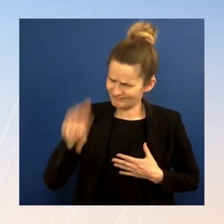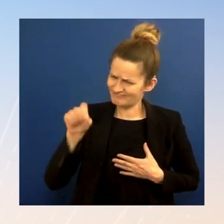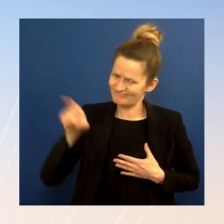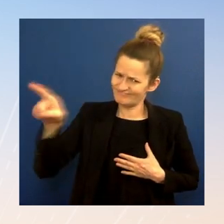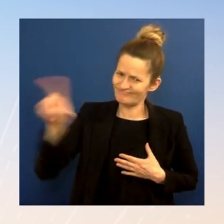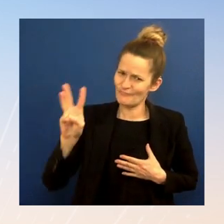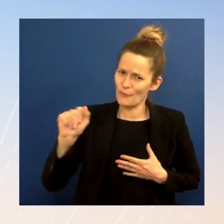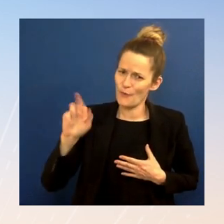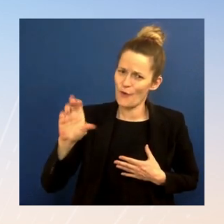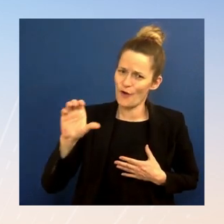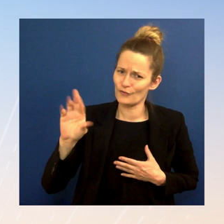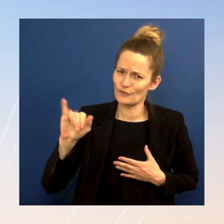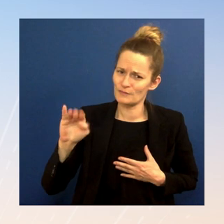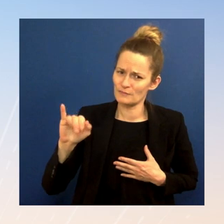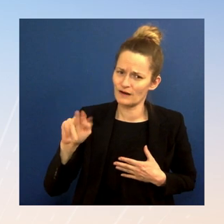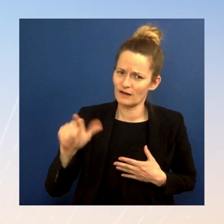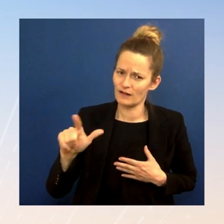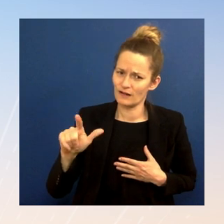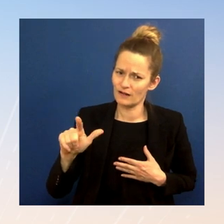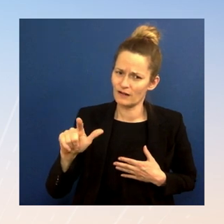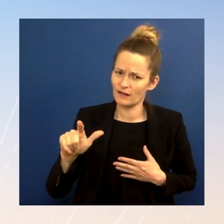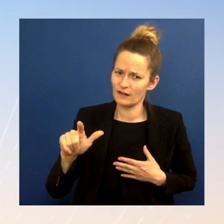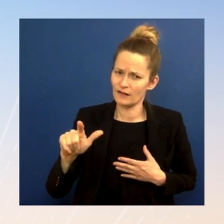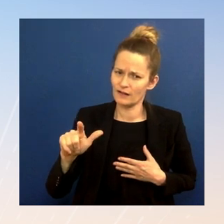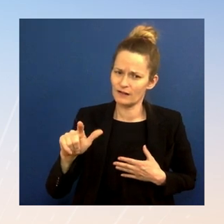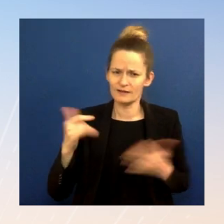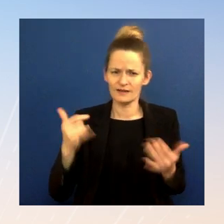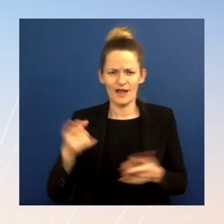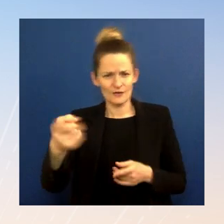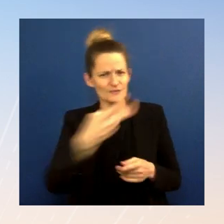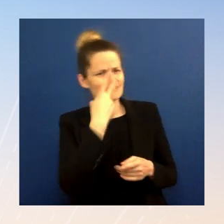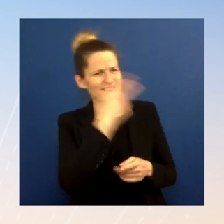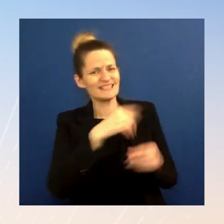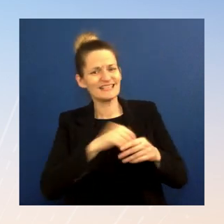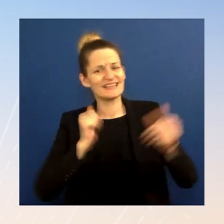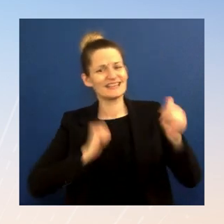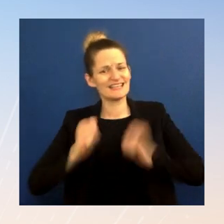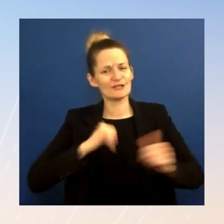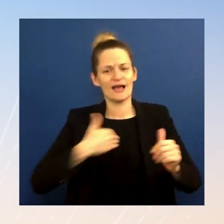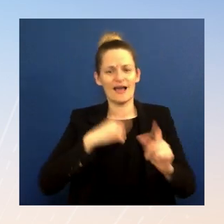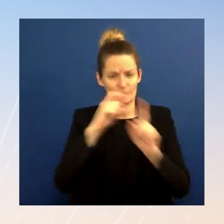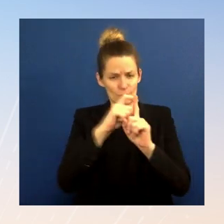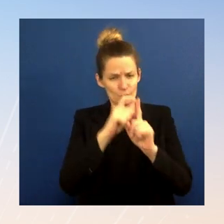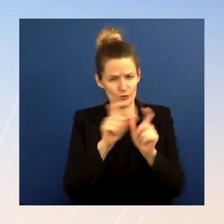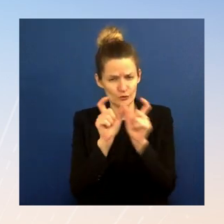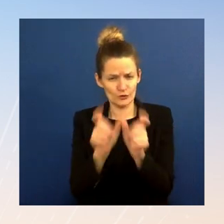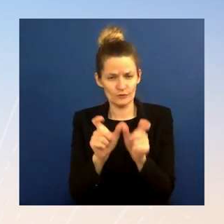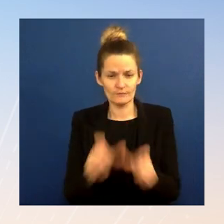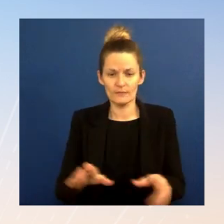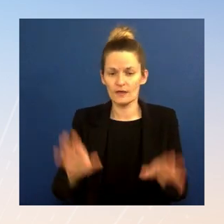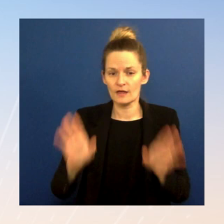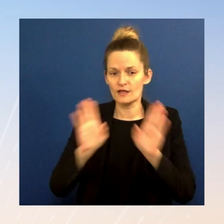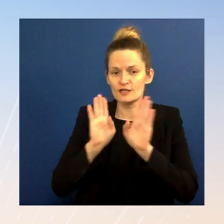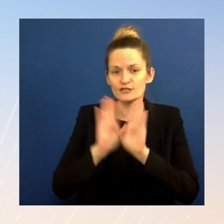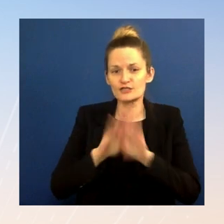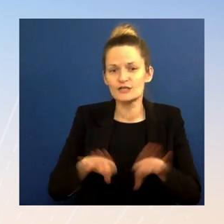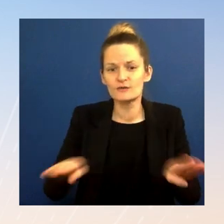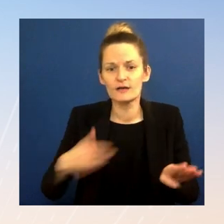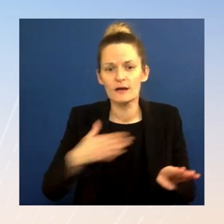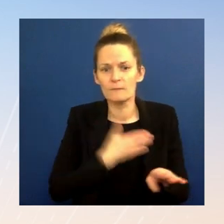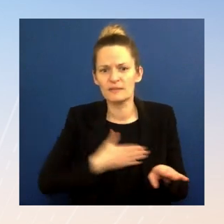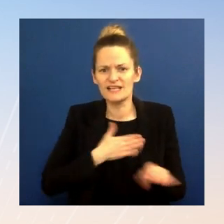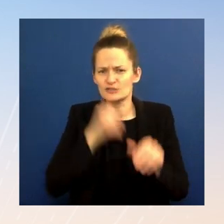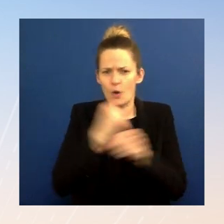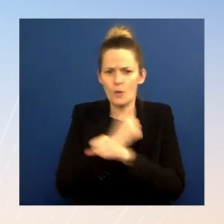of the theater, according to photos, or whether it is the targeting of civilians, of hospitals,